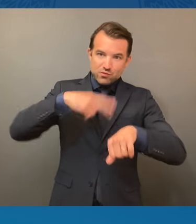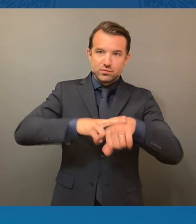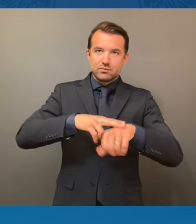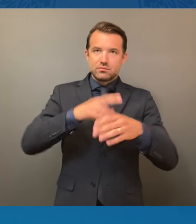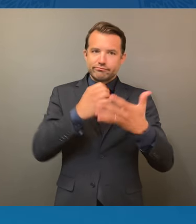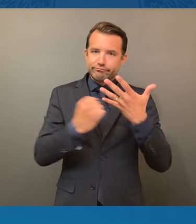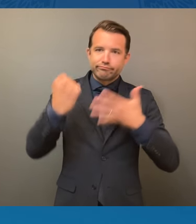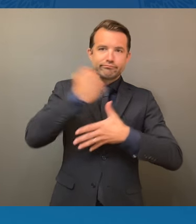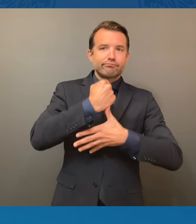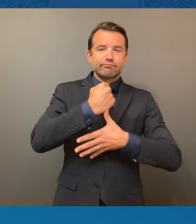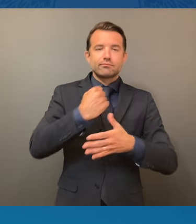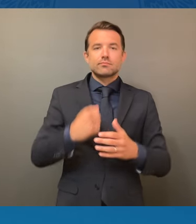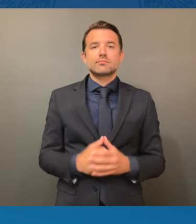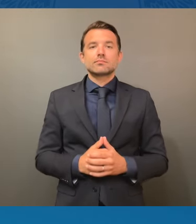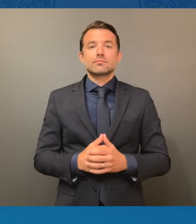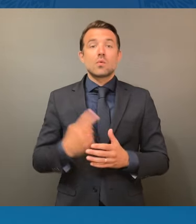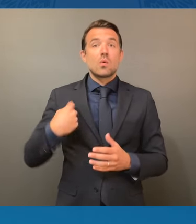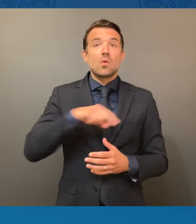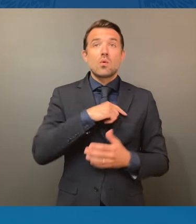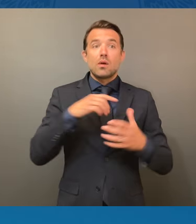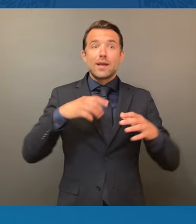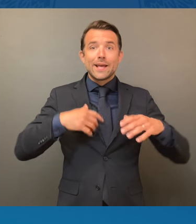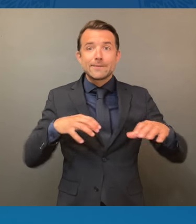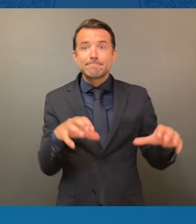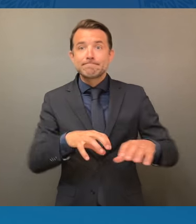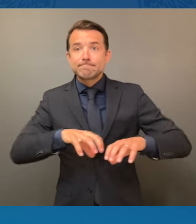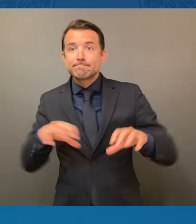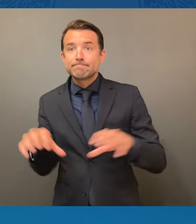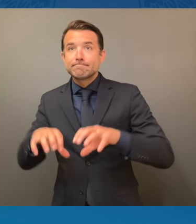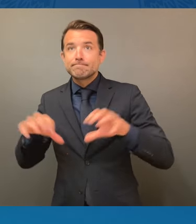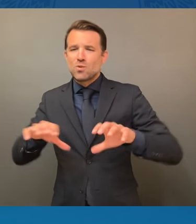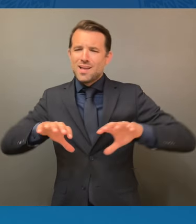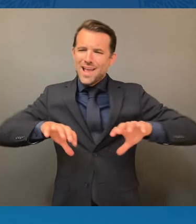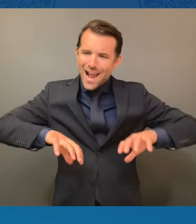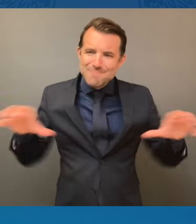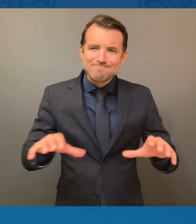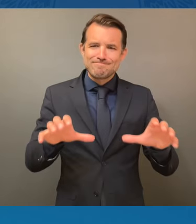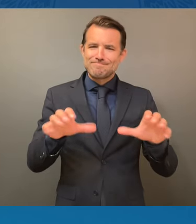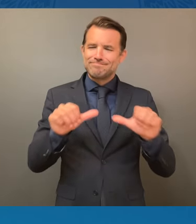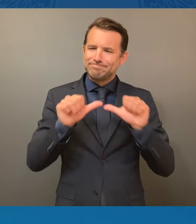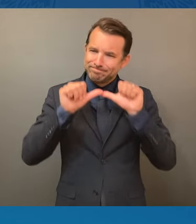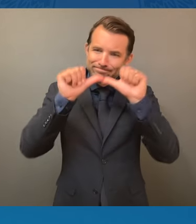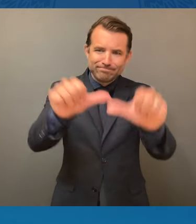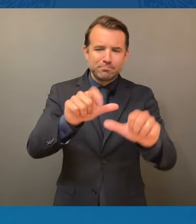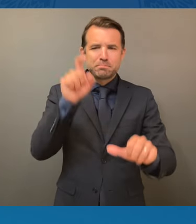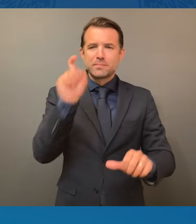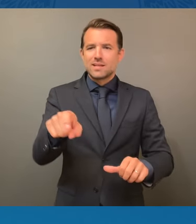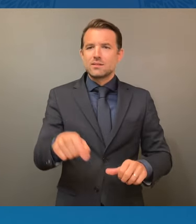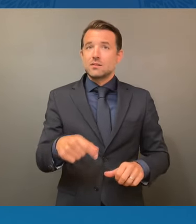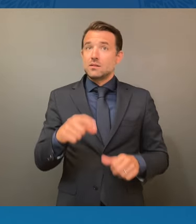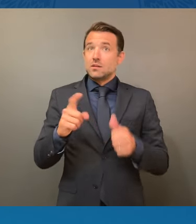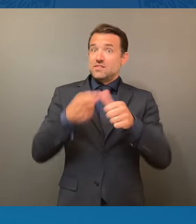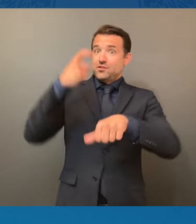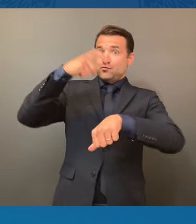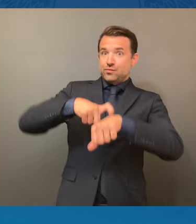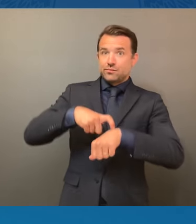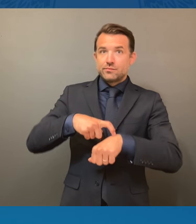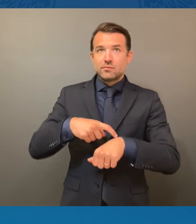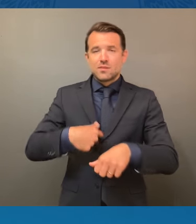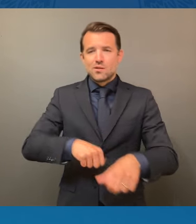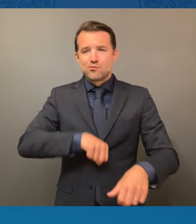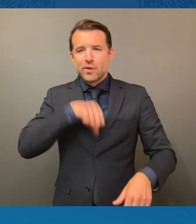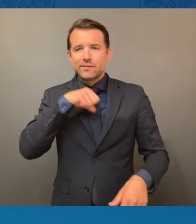all done together over the years, for the first time, I was proud to convene women from around